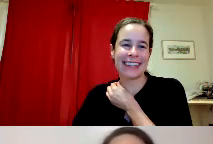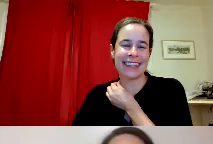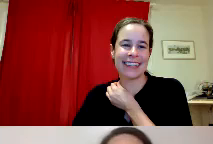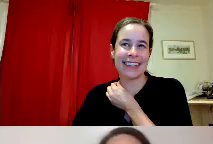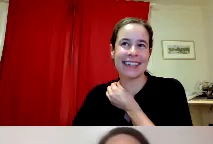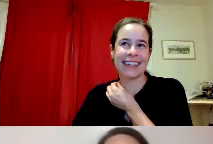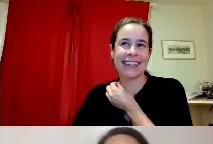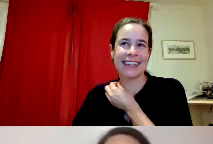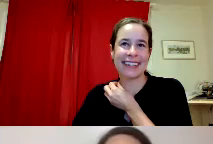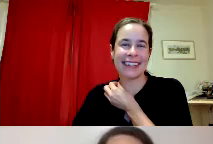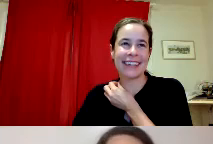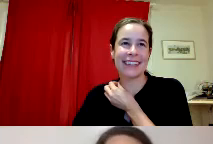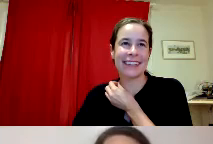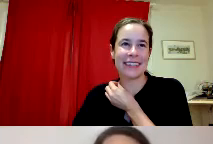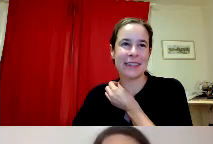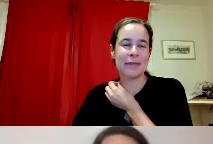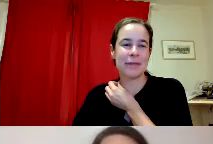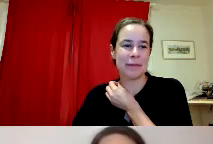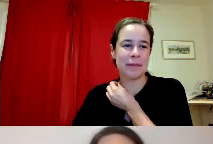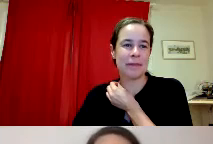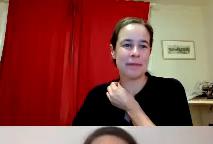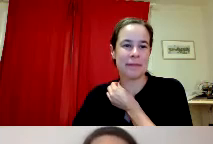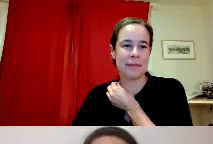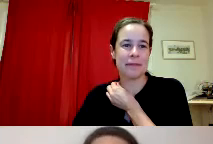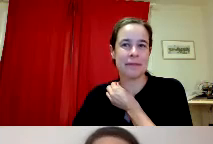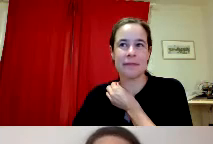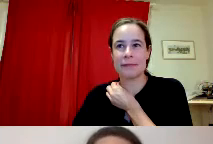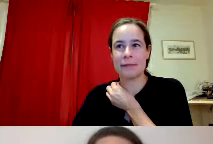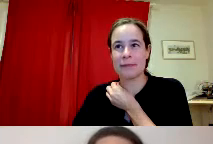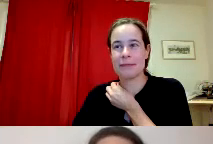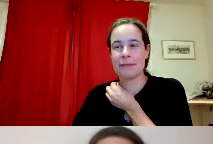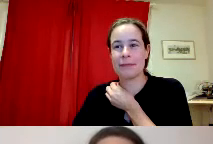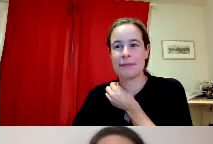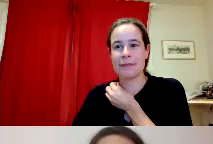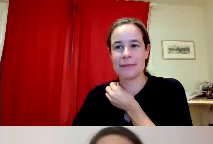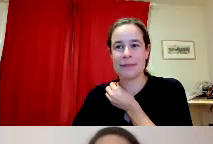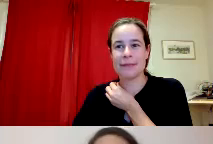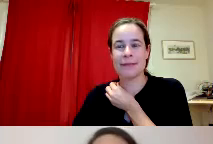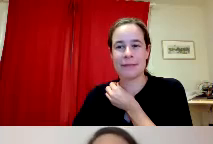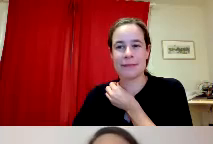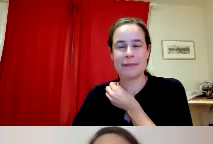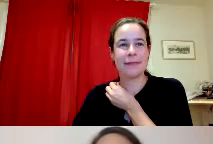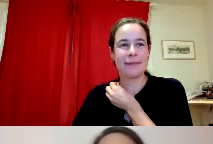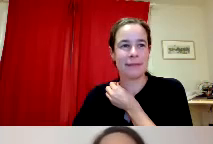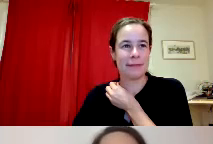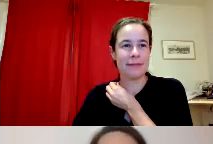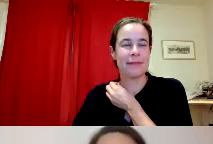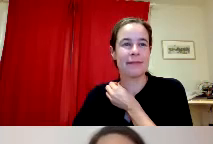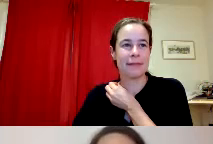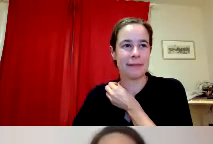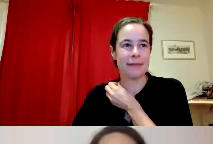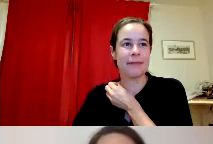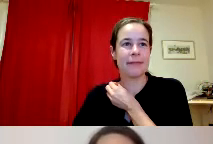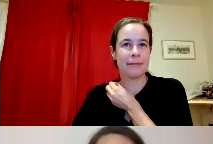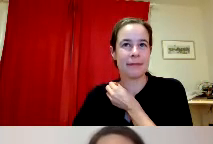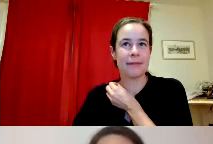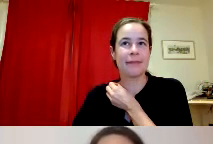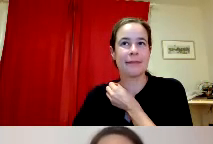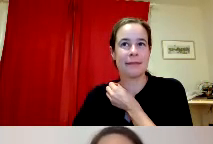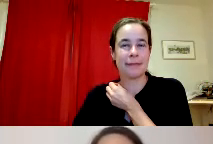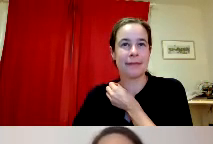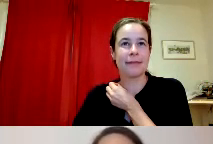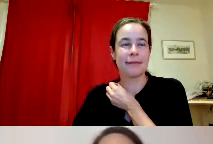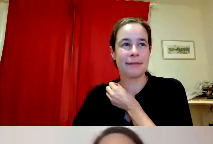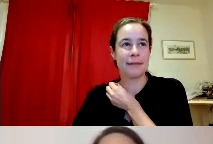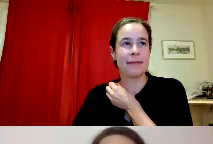And then we had 33 positive comments specifically about breastfeeding in a pandemic. So talking about less pressure to perform for